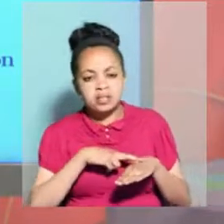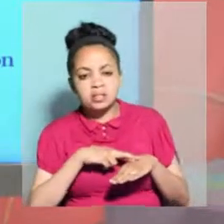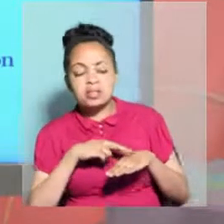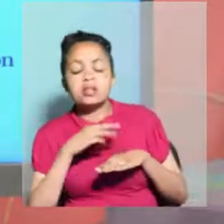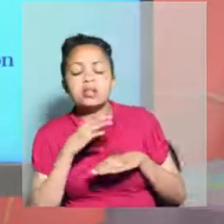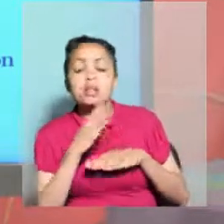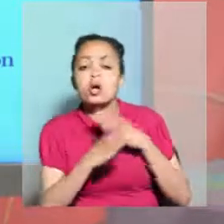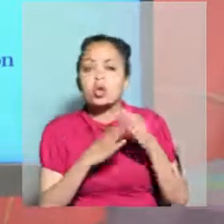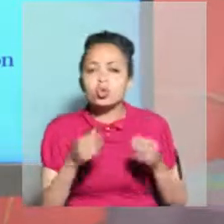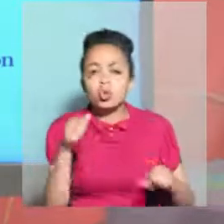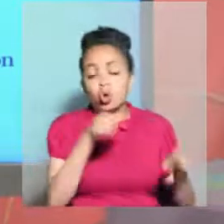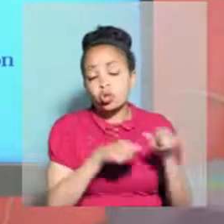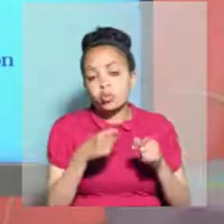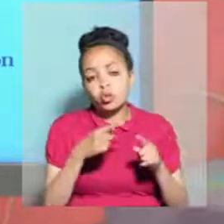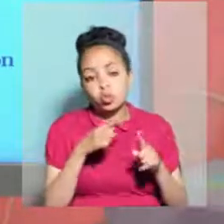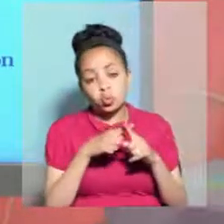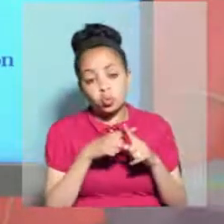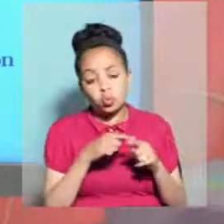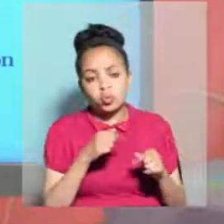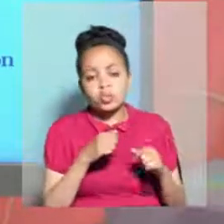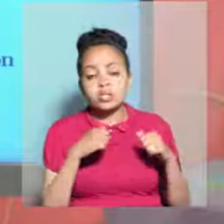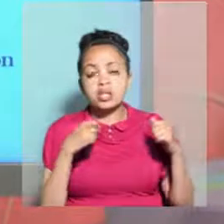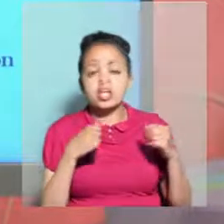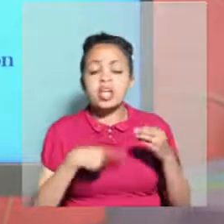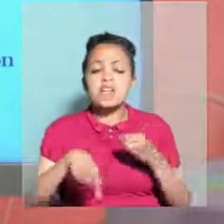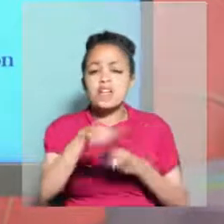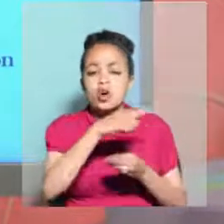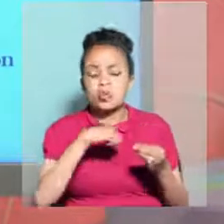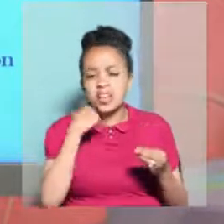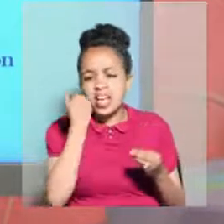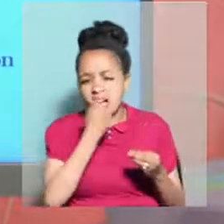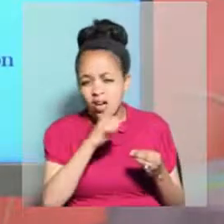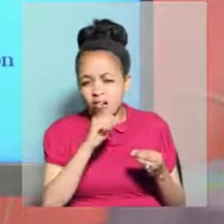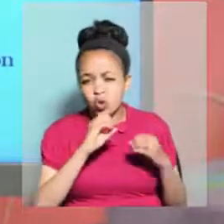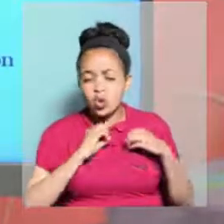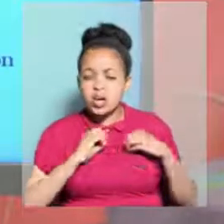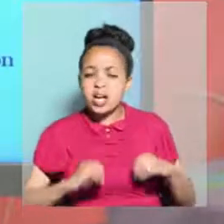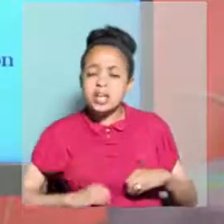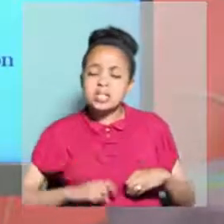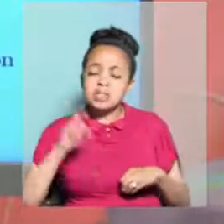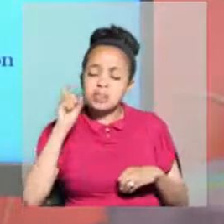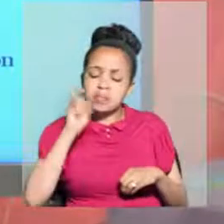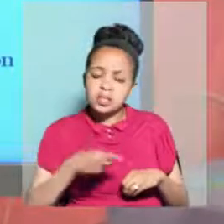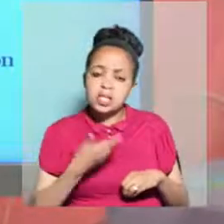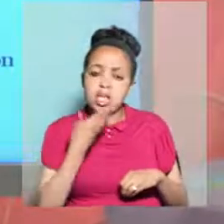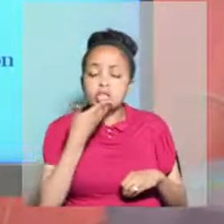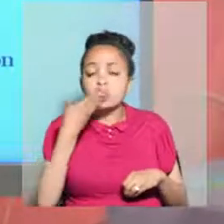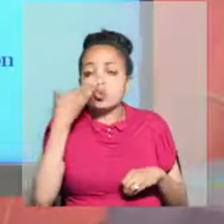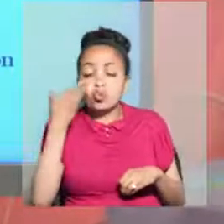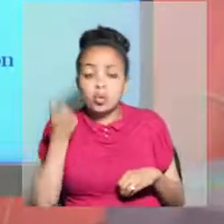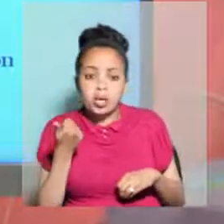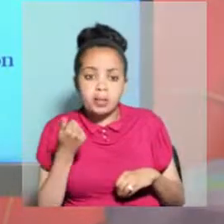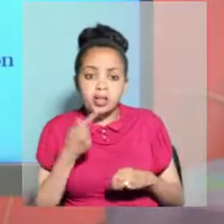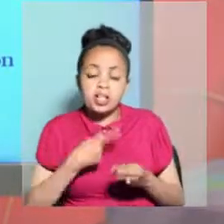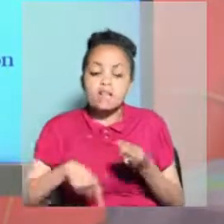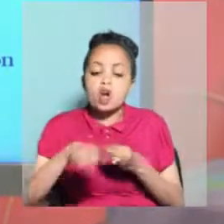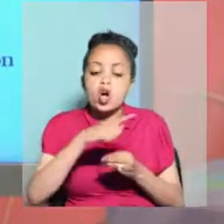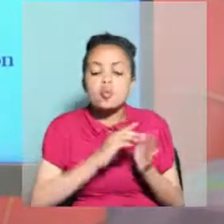Biology contributes to the environment. Every organism needs a suitable environment to be survive in.